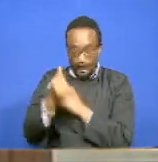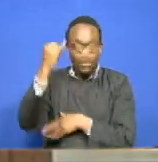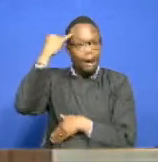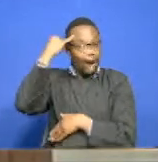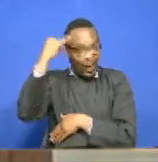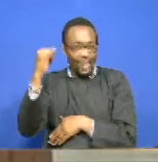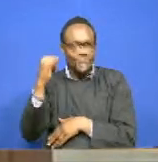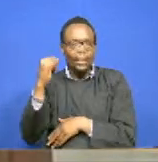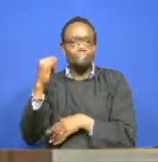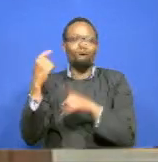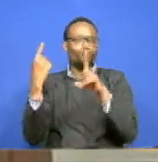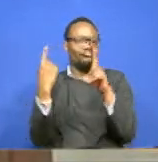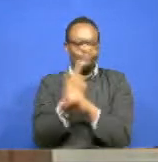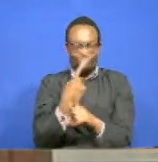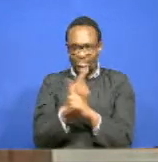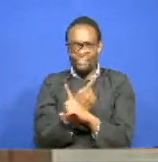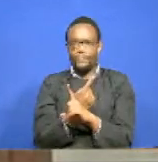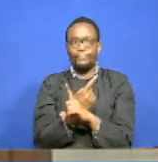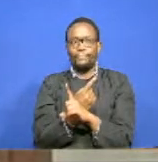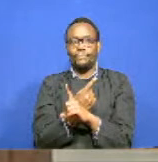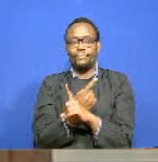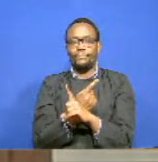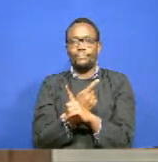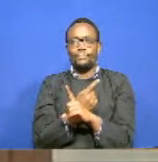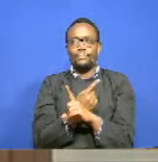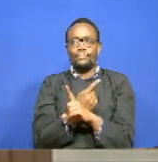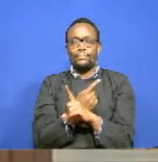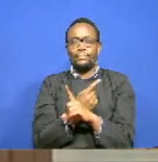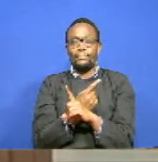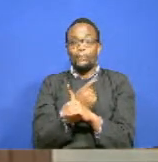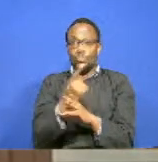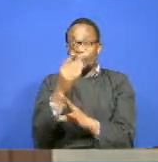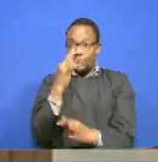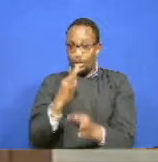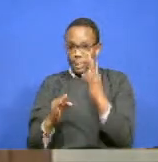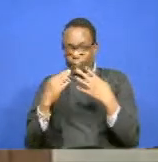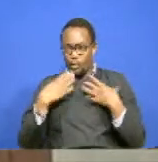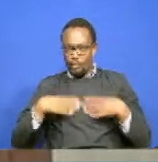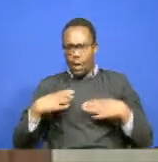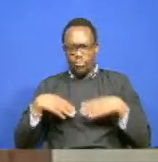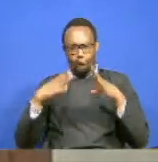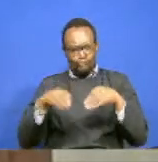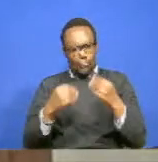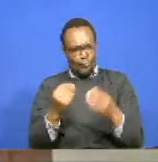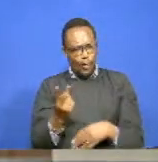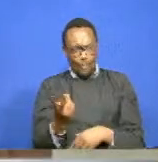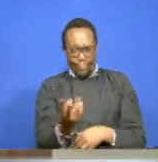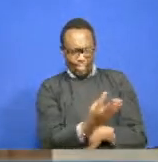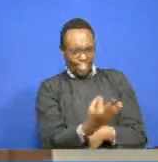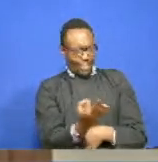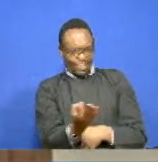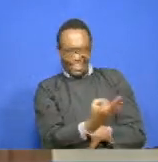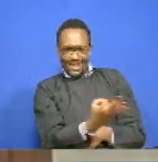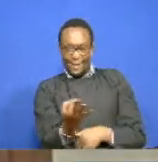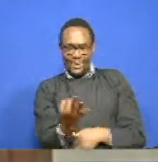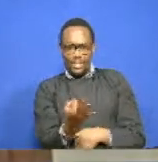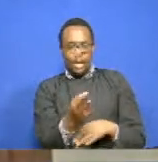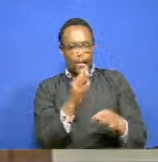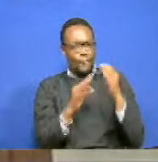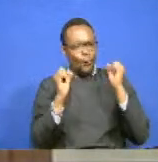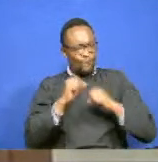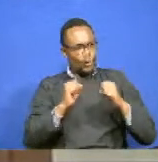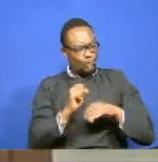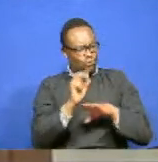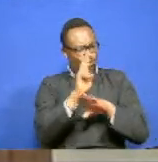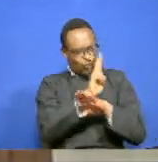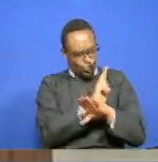and imaginations. If these people who are given the five talents were able to employ